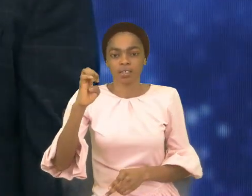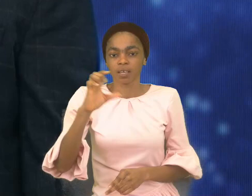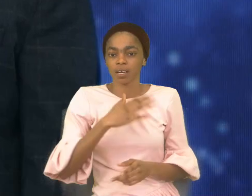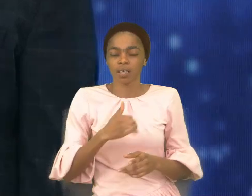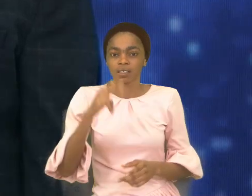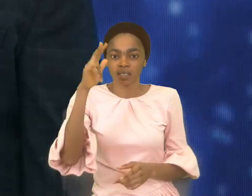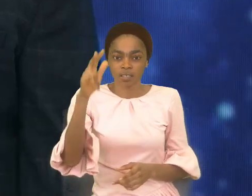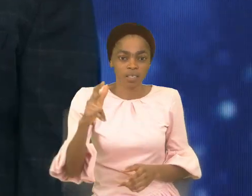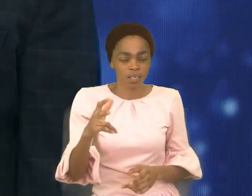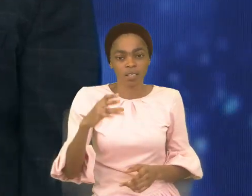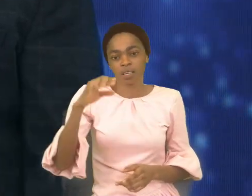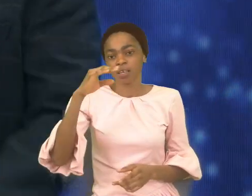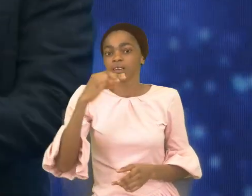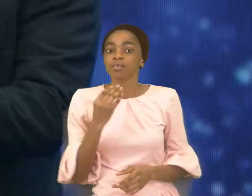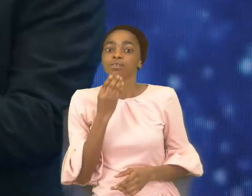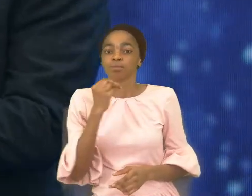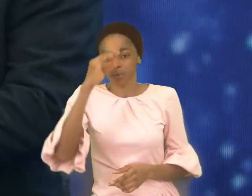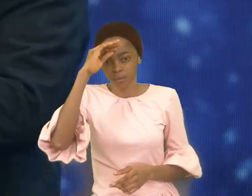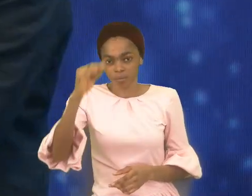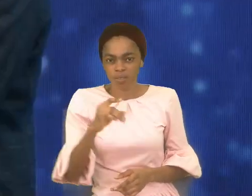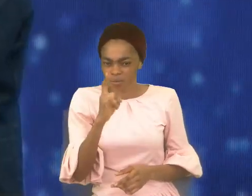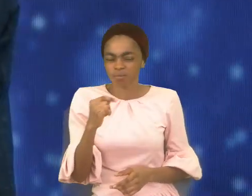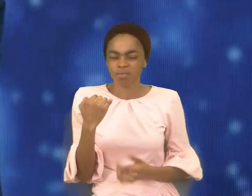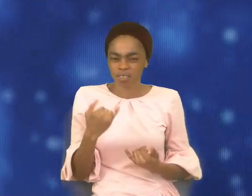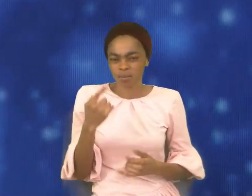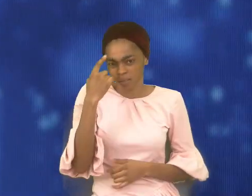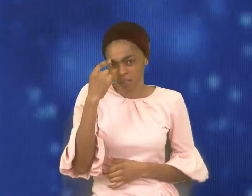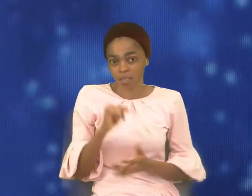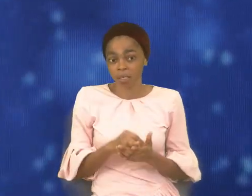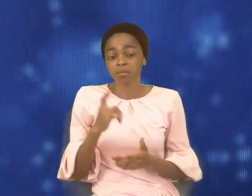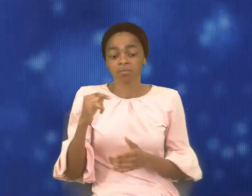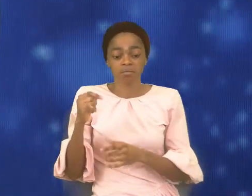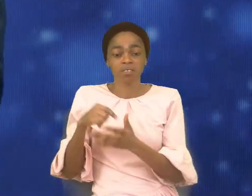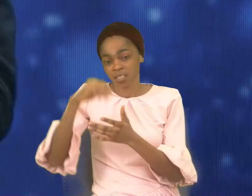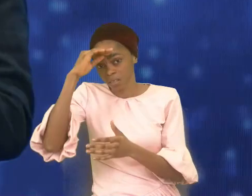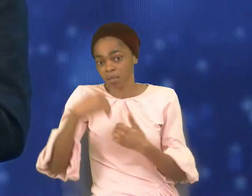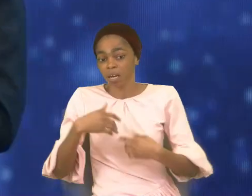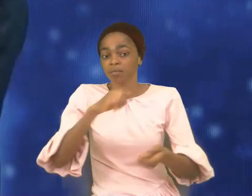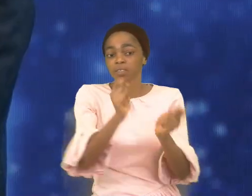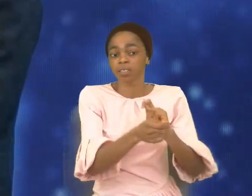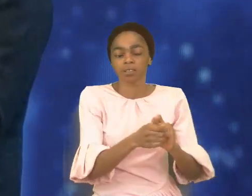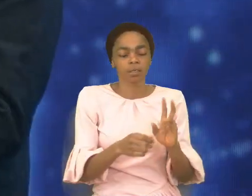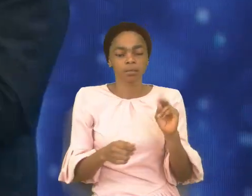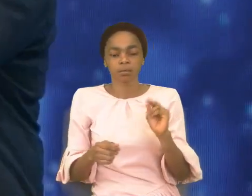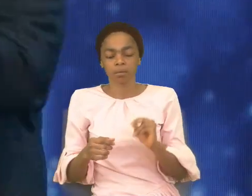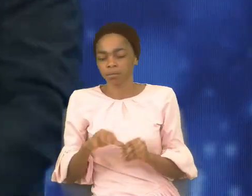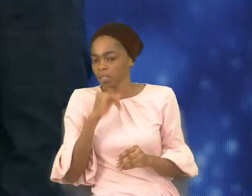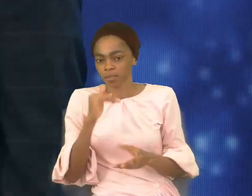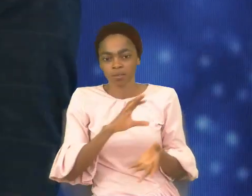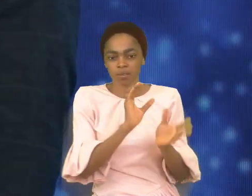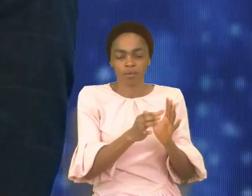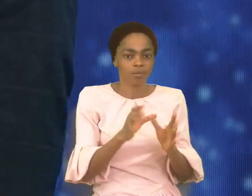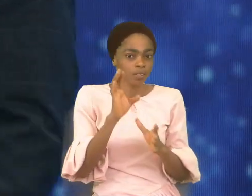was converted. No, he wasn't converted. Chapter 3 shows that he wasn't converted. He raised